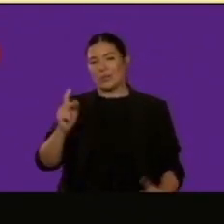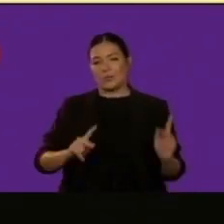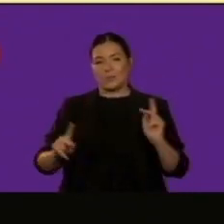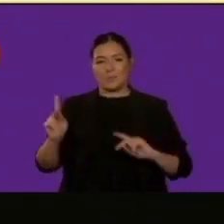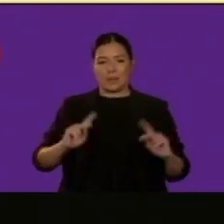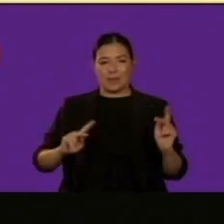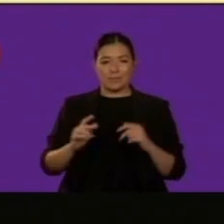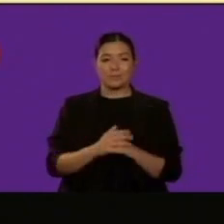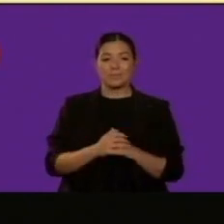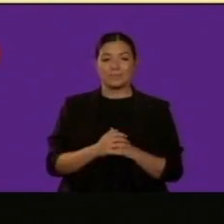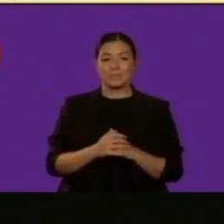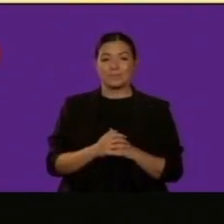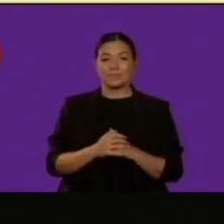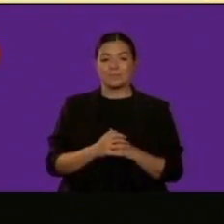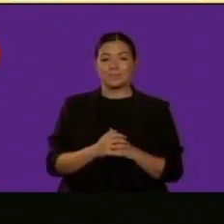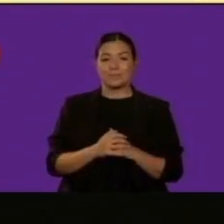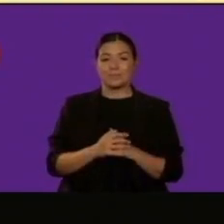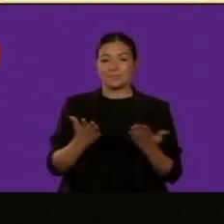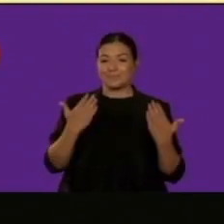Catalonia.